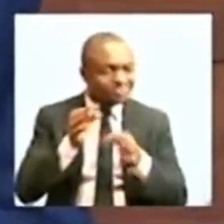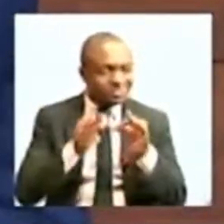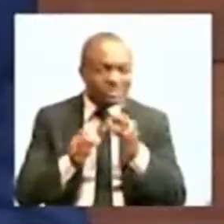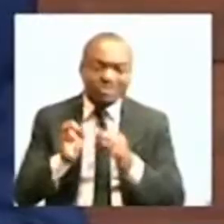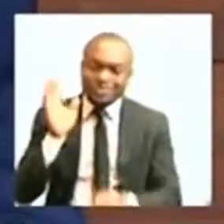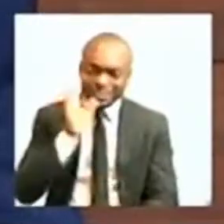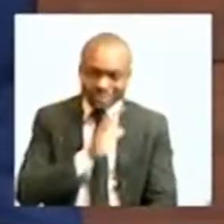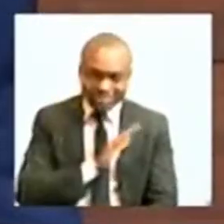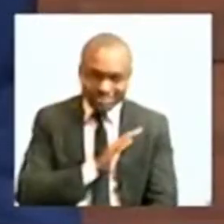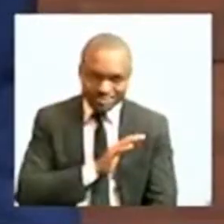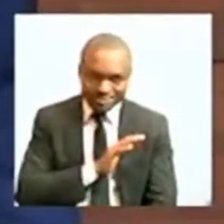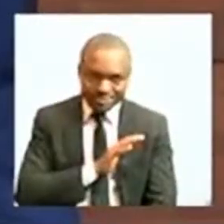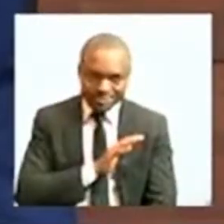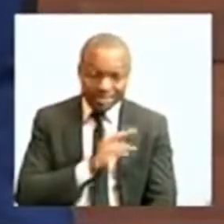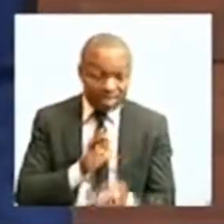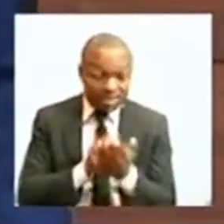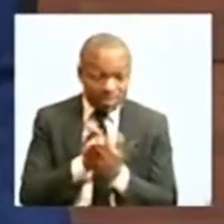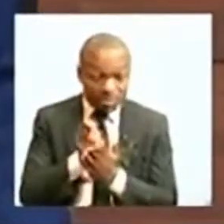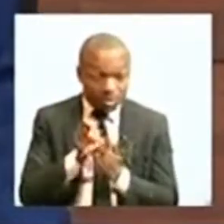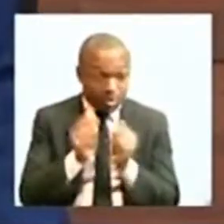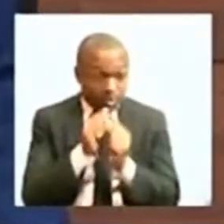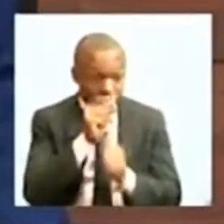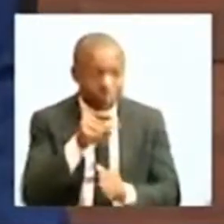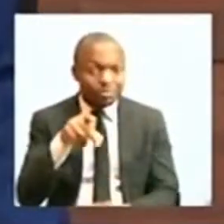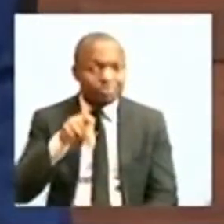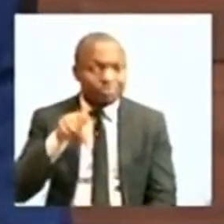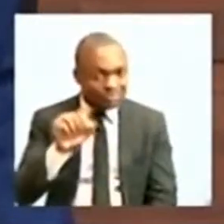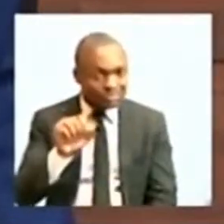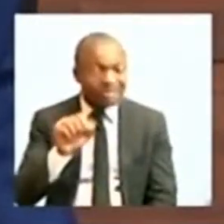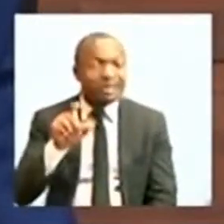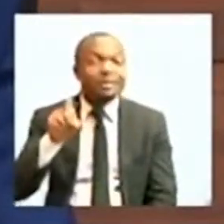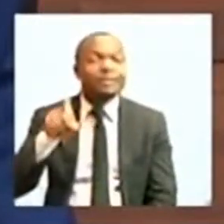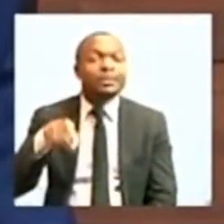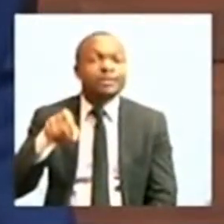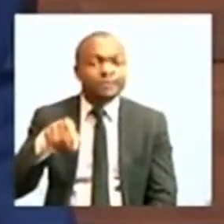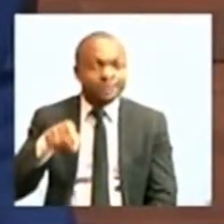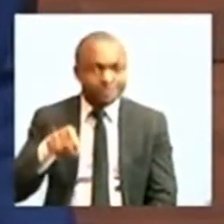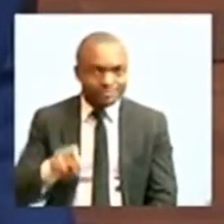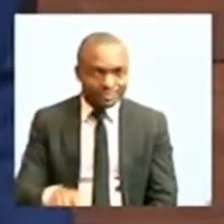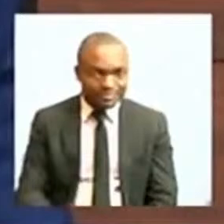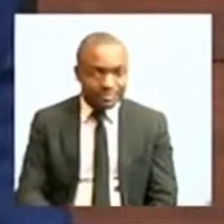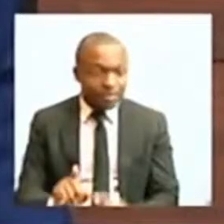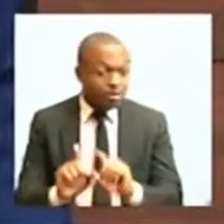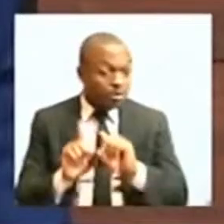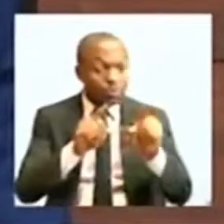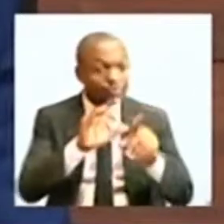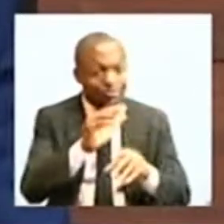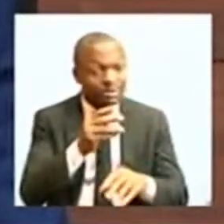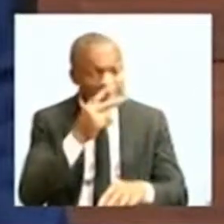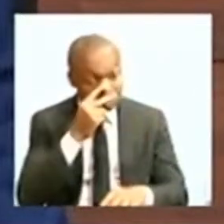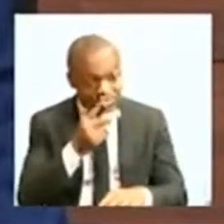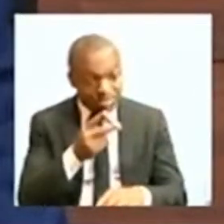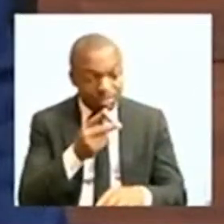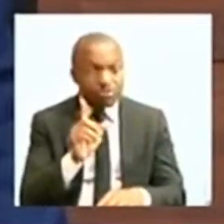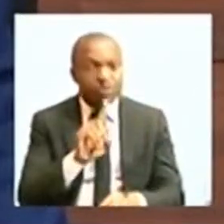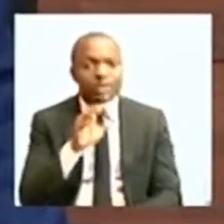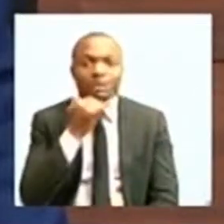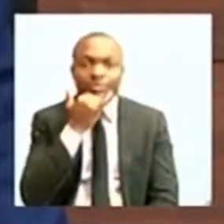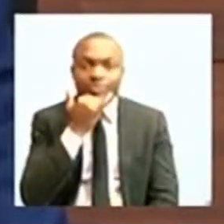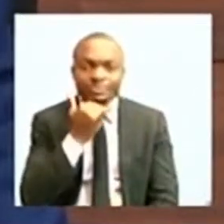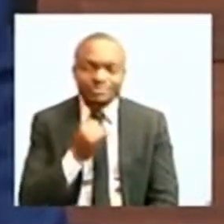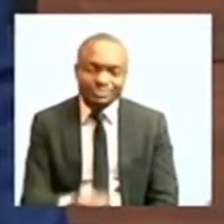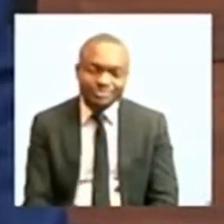be honest with you, PS, there is need to go back and see where we went wrong.